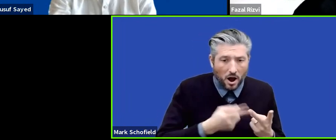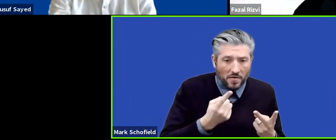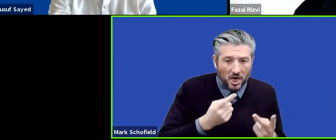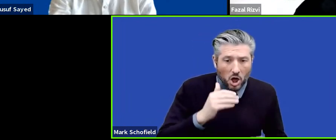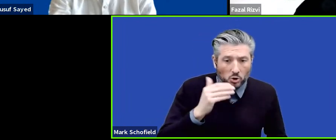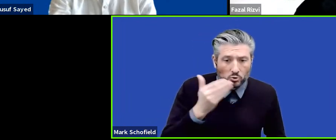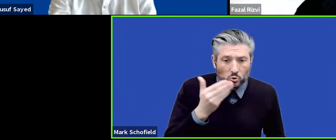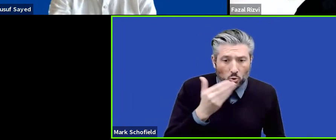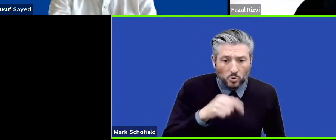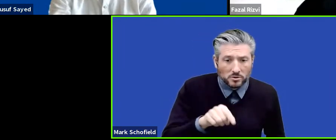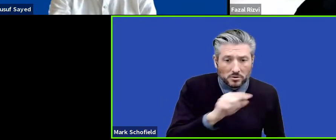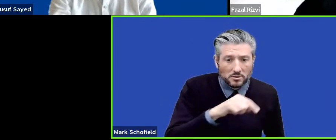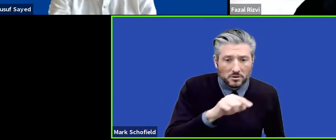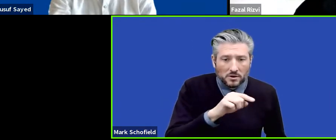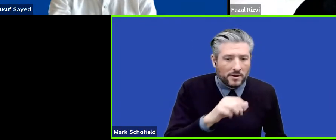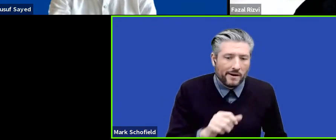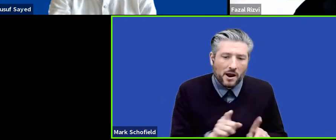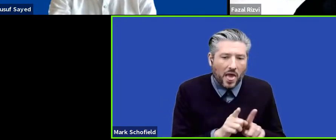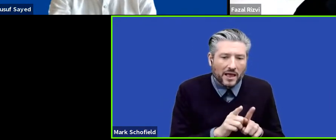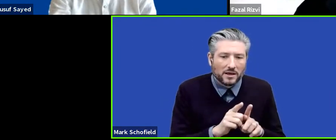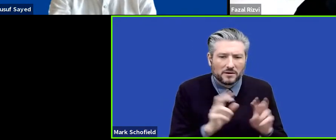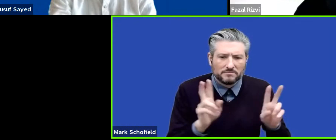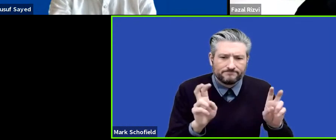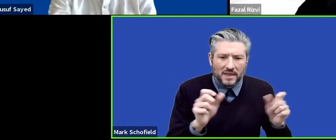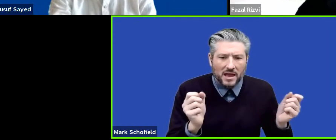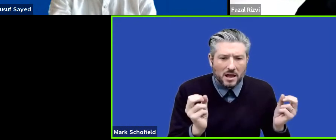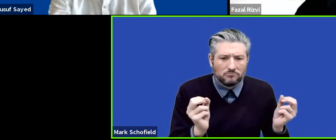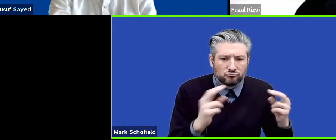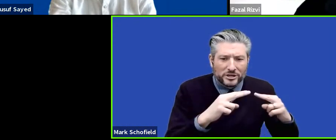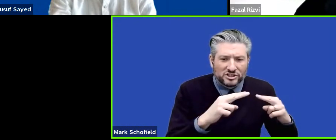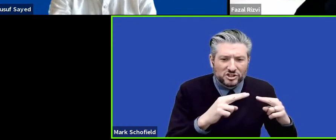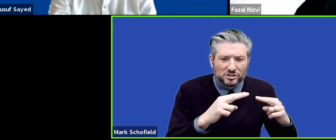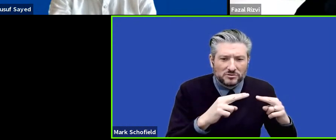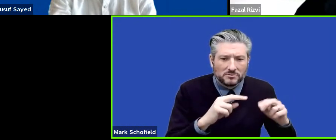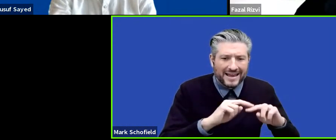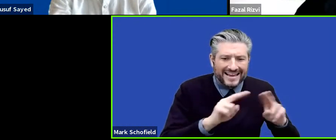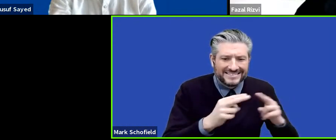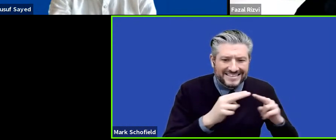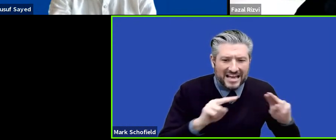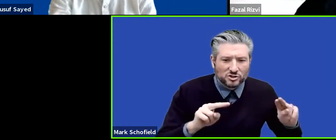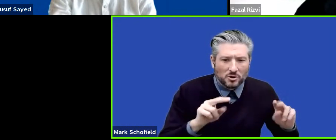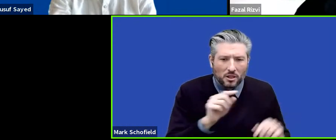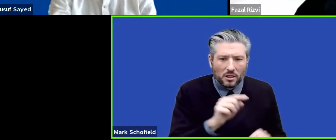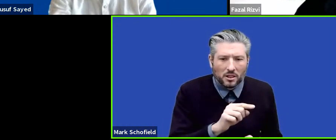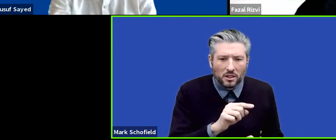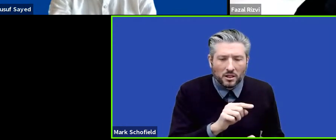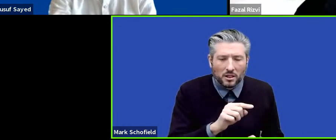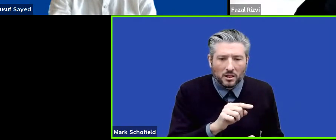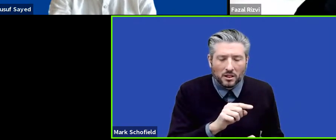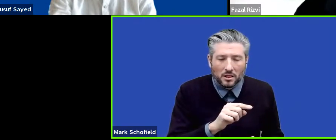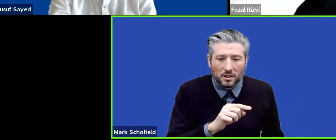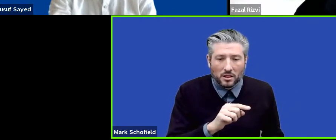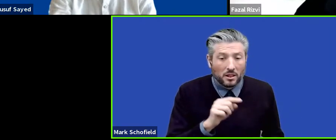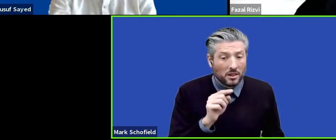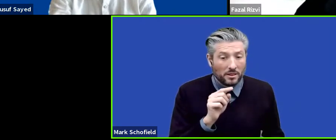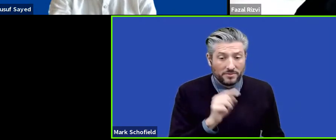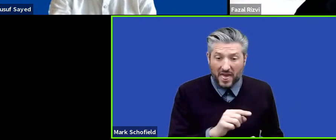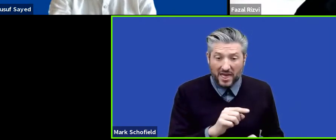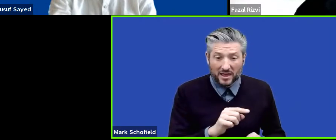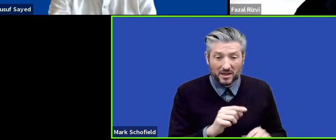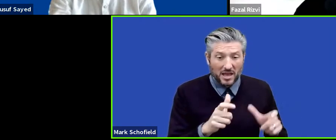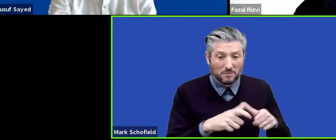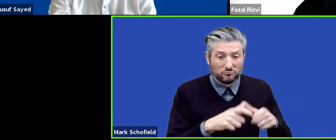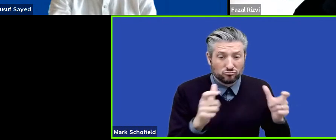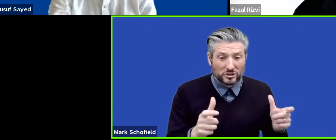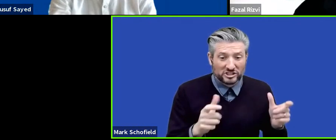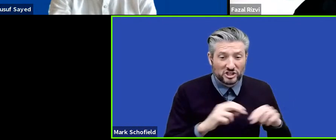such organizations as Bridge International. They simply abandoned the space as they